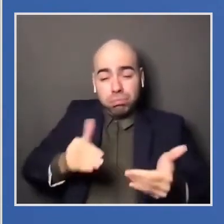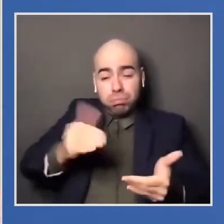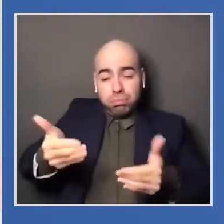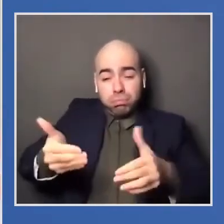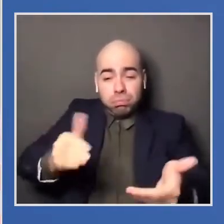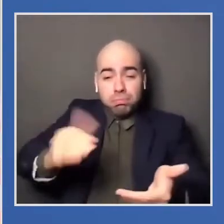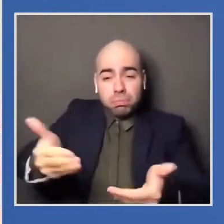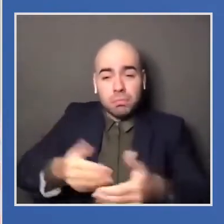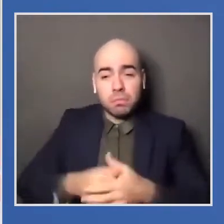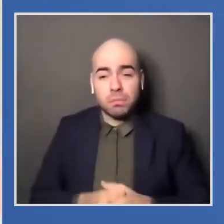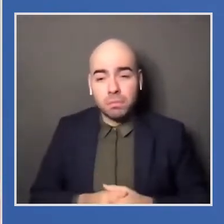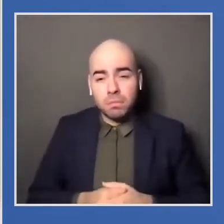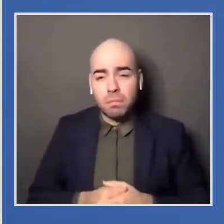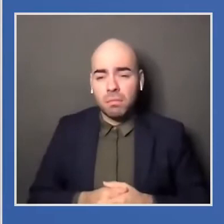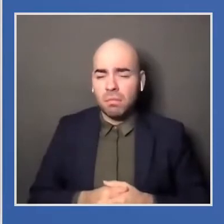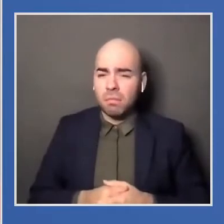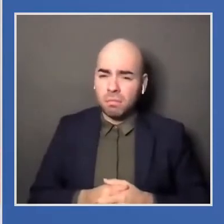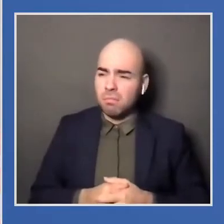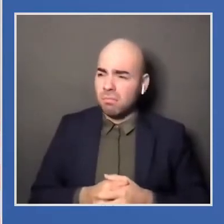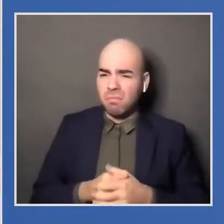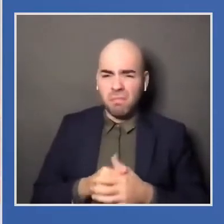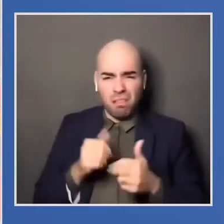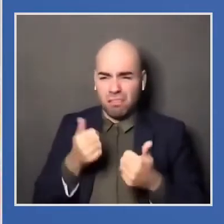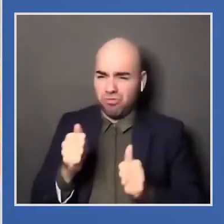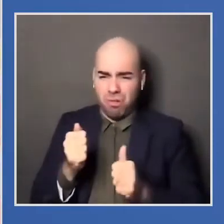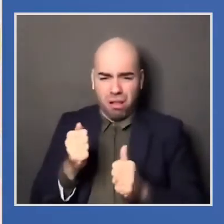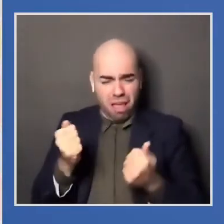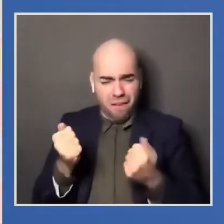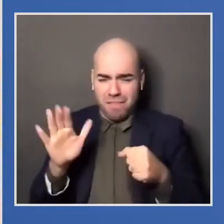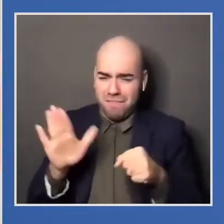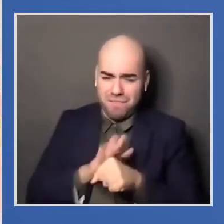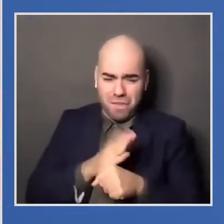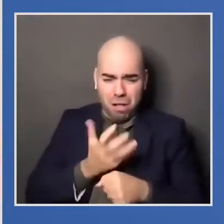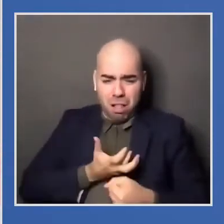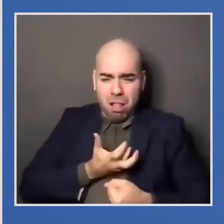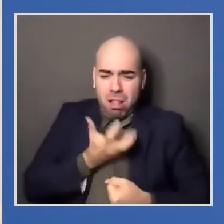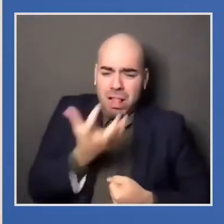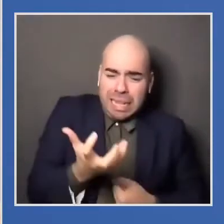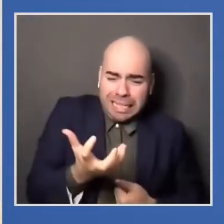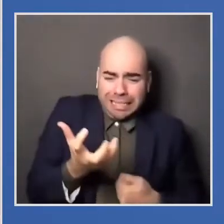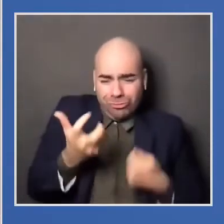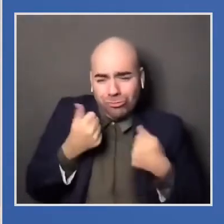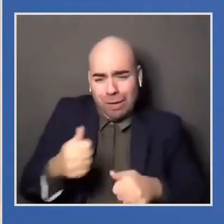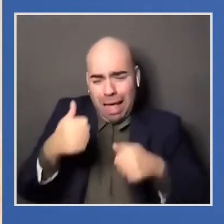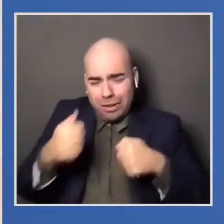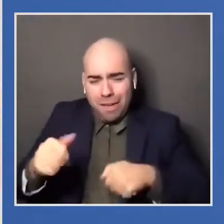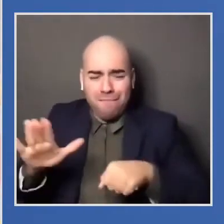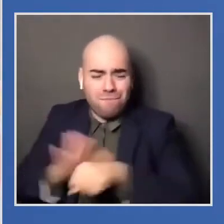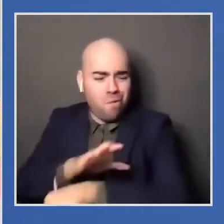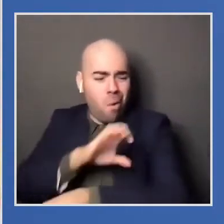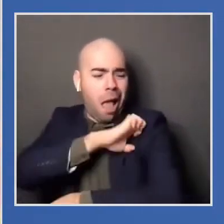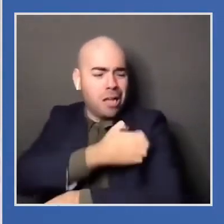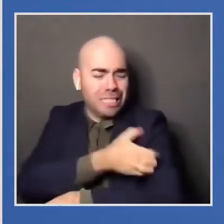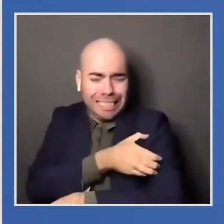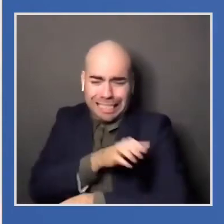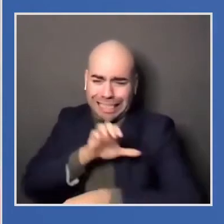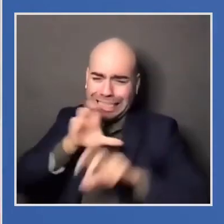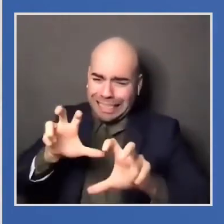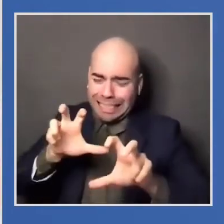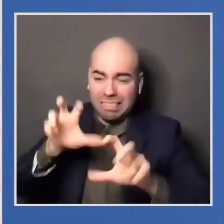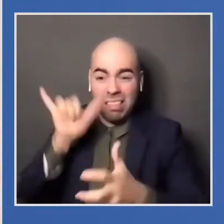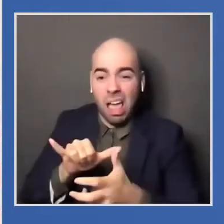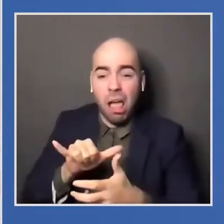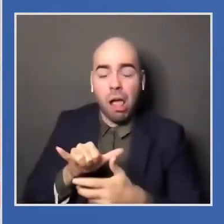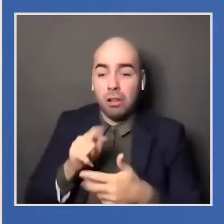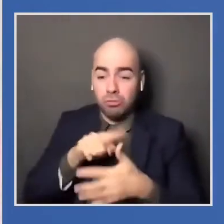They were giving their all while their president was giving up. Well, I'm here to tell you, we can